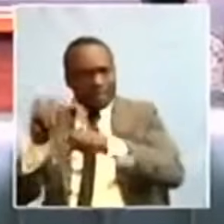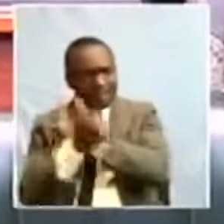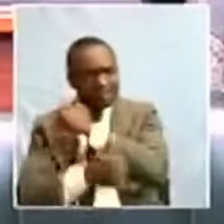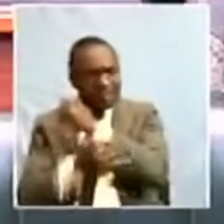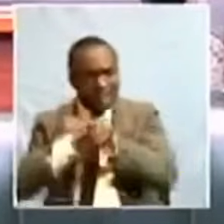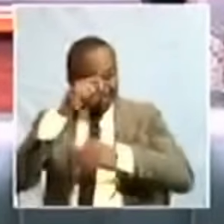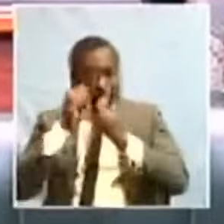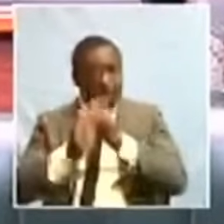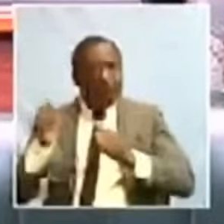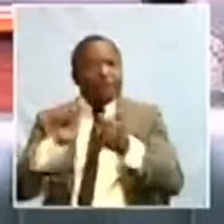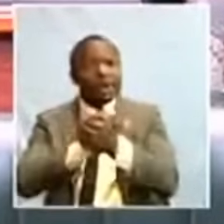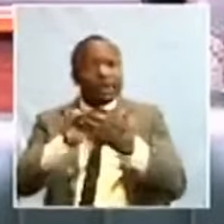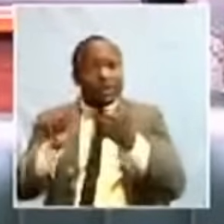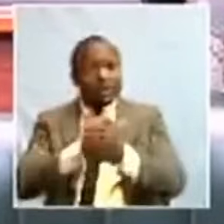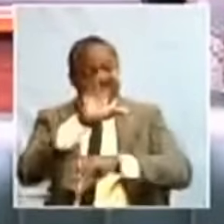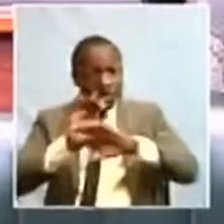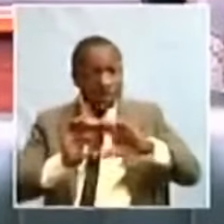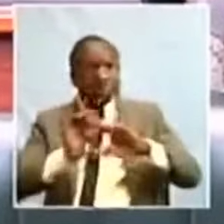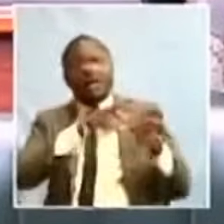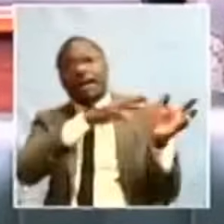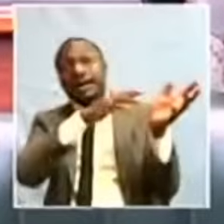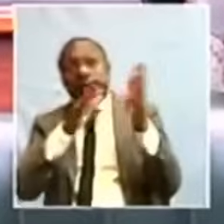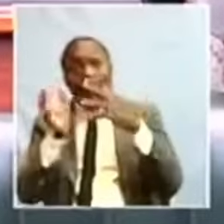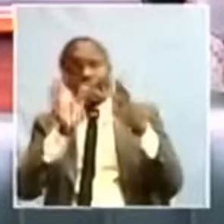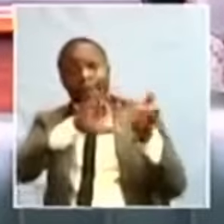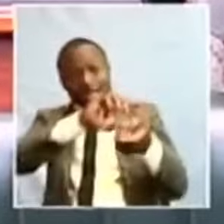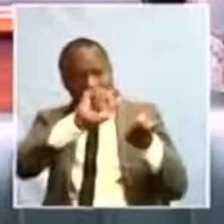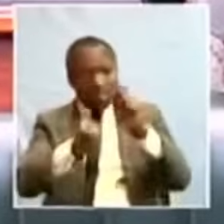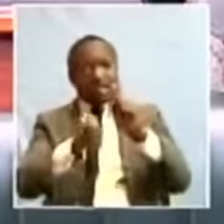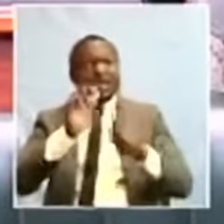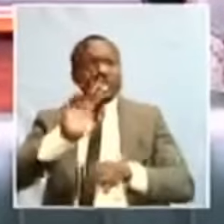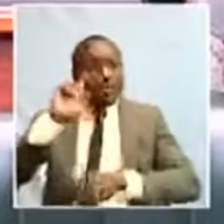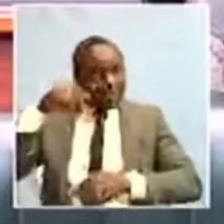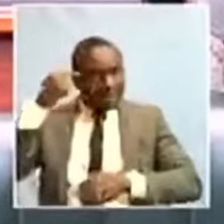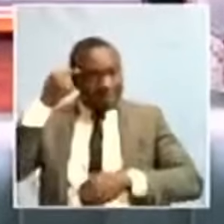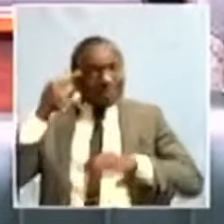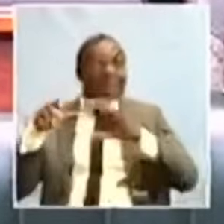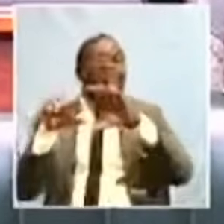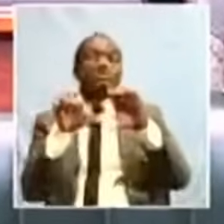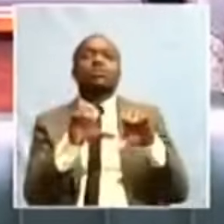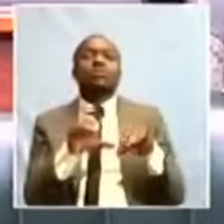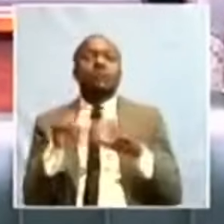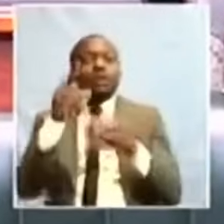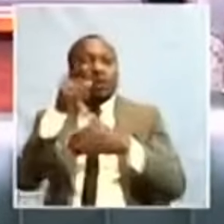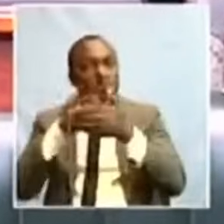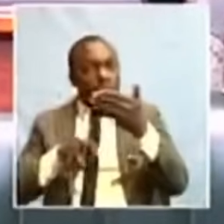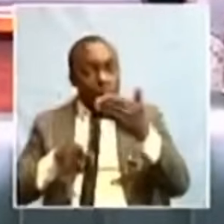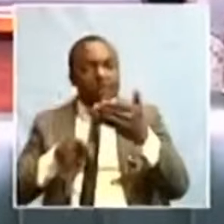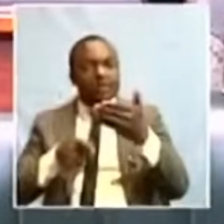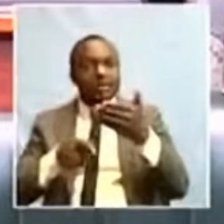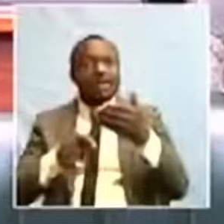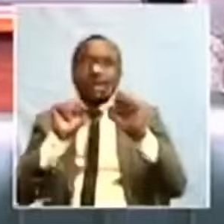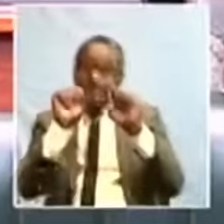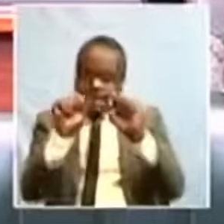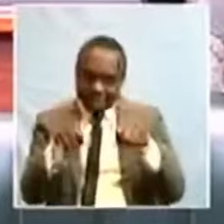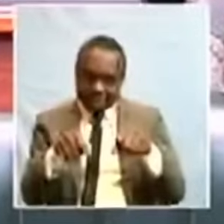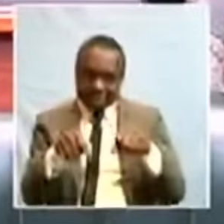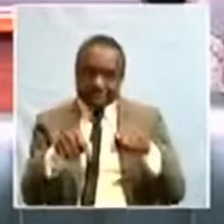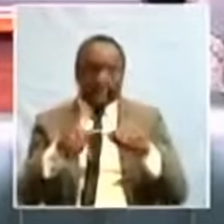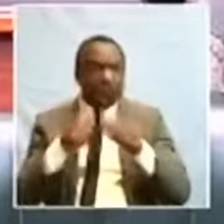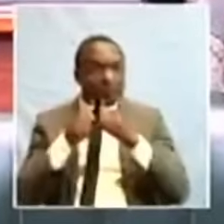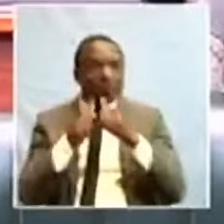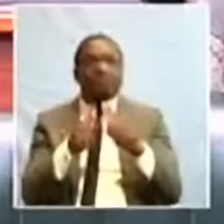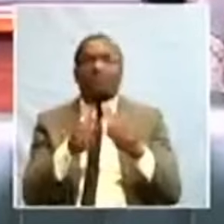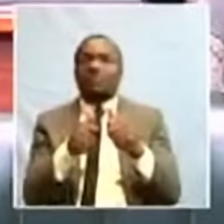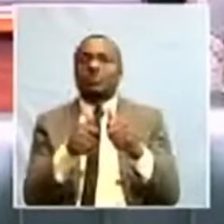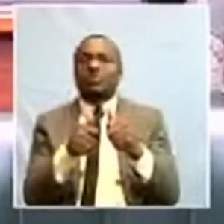are induced by climate change. So your government is doing whatever they can within the